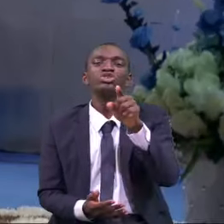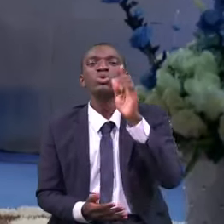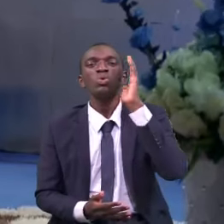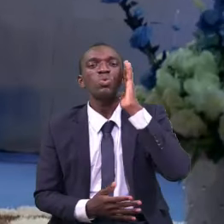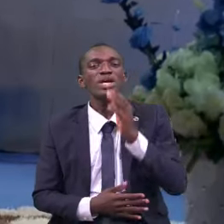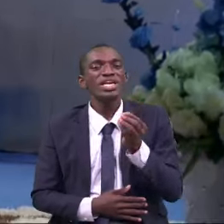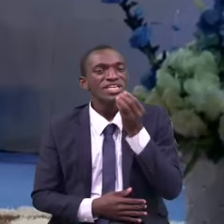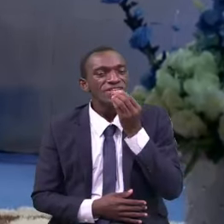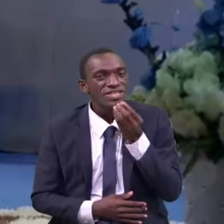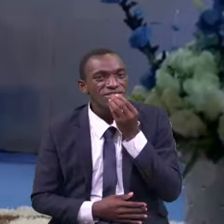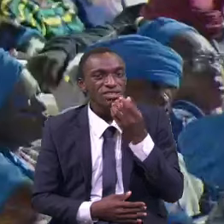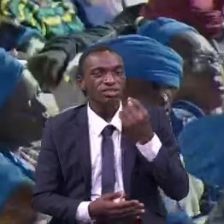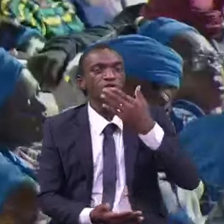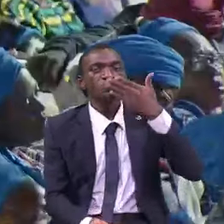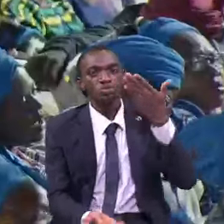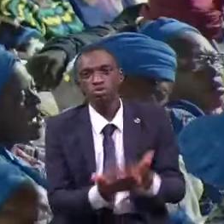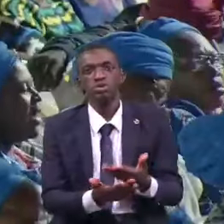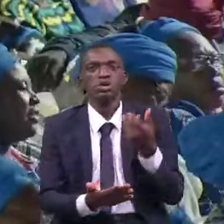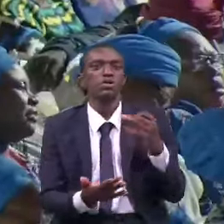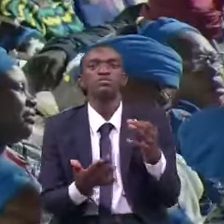the goods of the land.